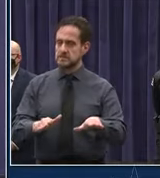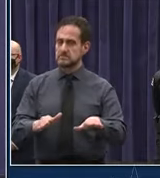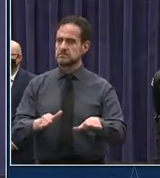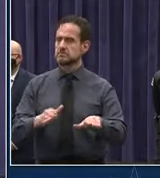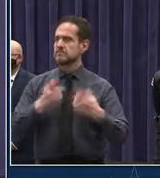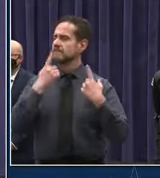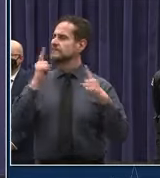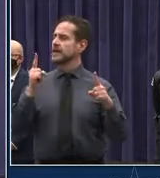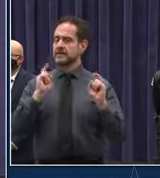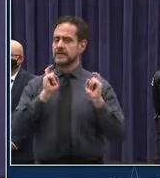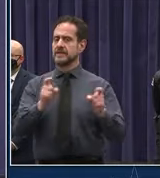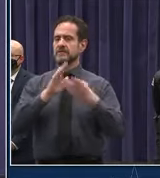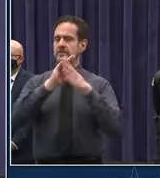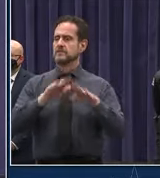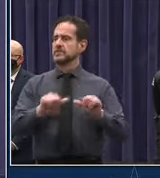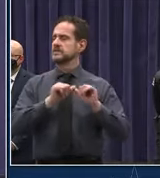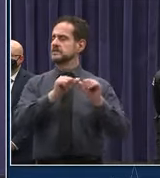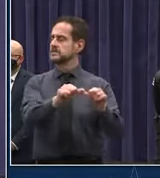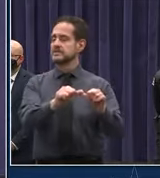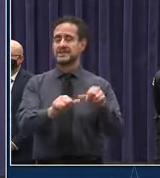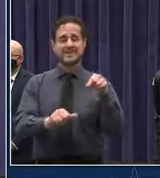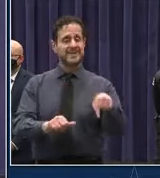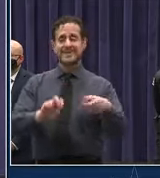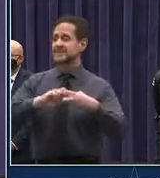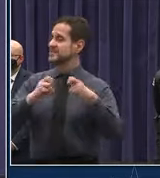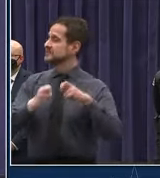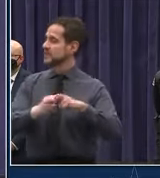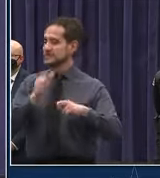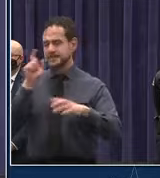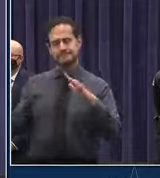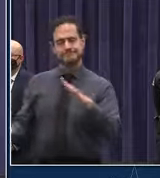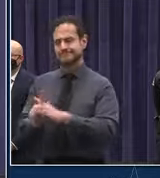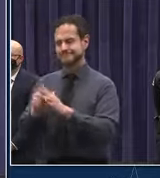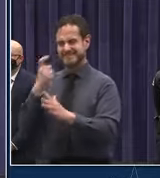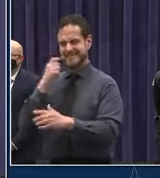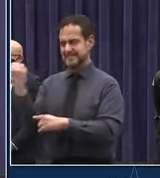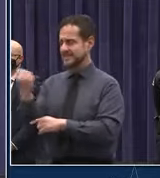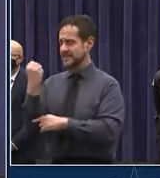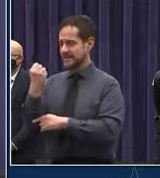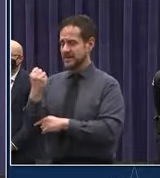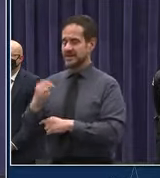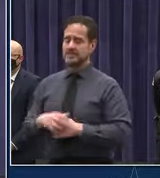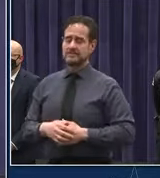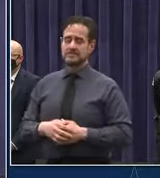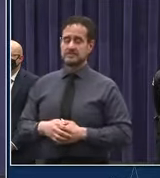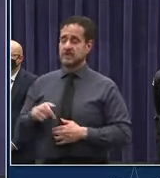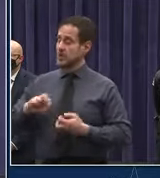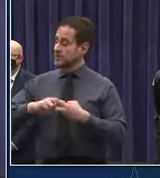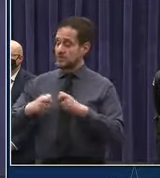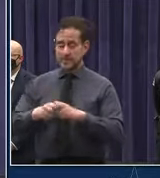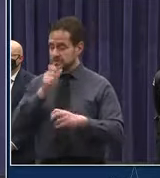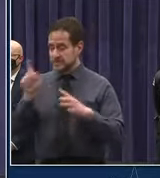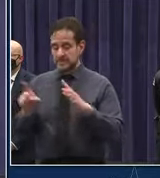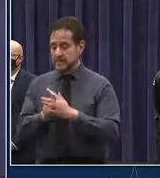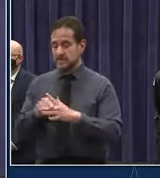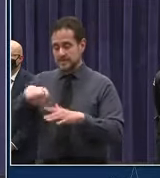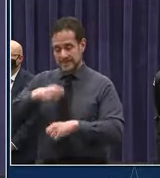living in fear. It's our obligation, neighbors, and my obligation as